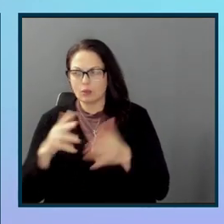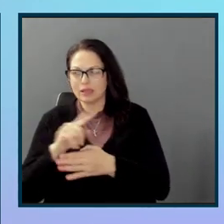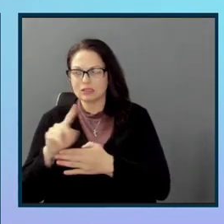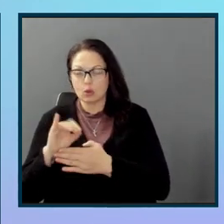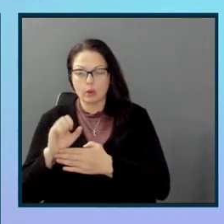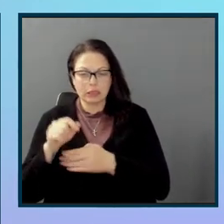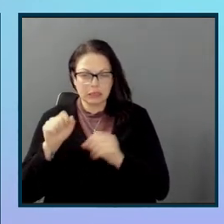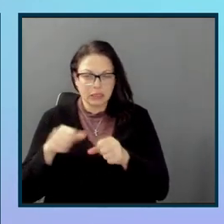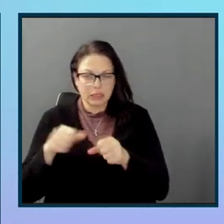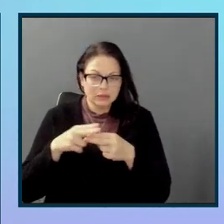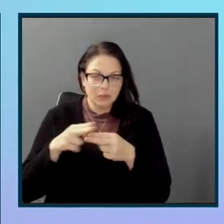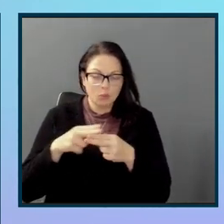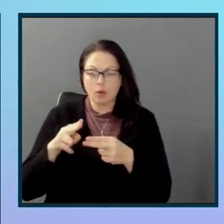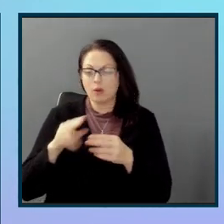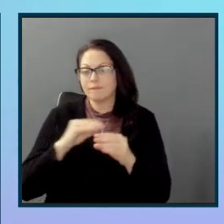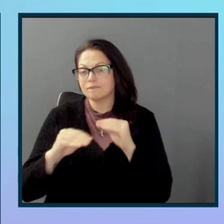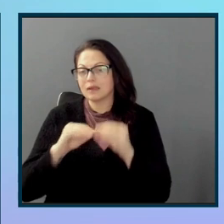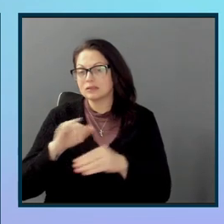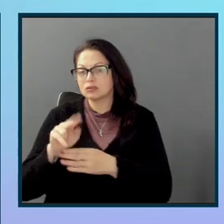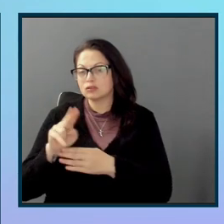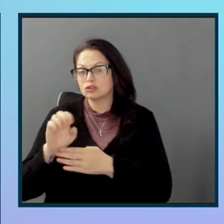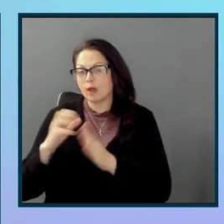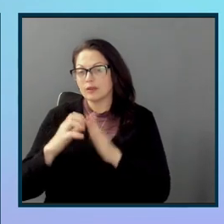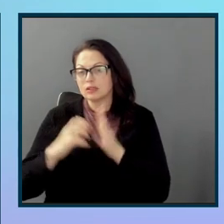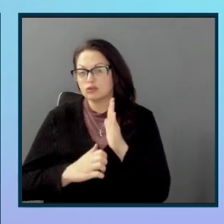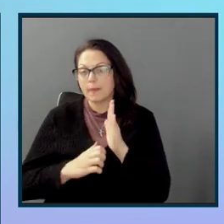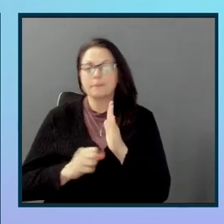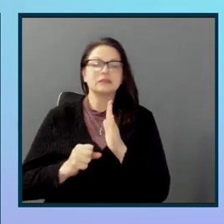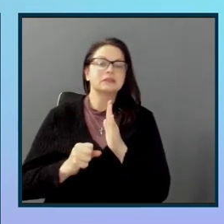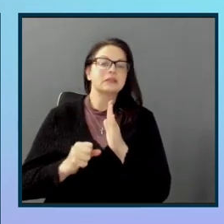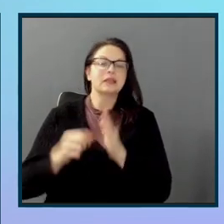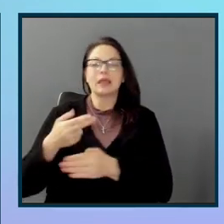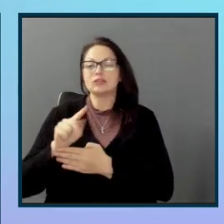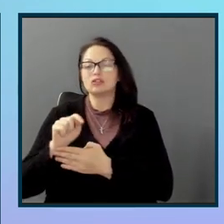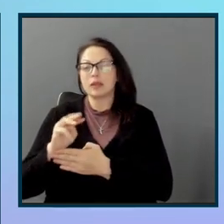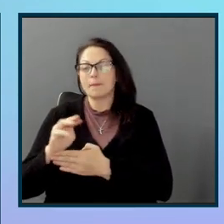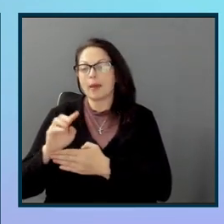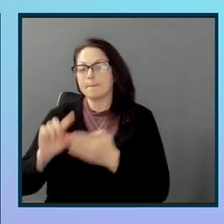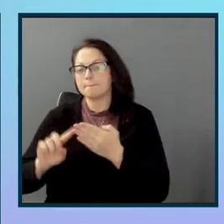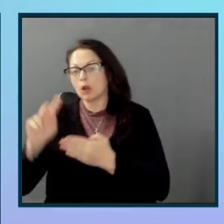fix such JavaScript issues as you fixed in the HTML markup in the demo?